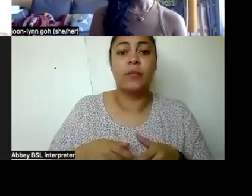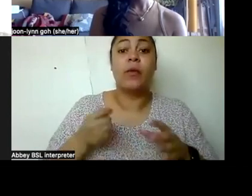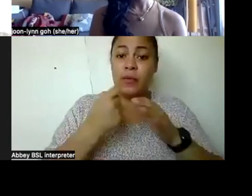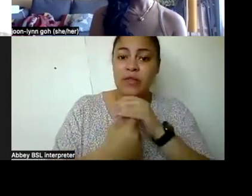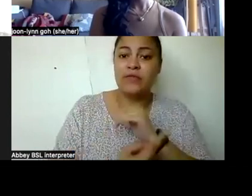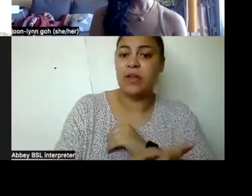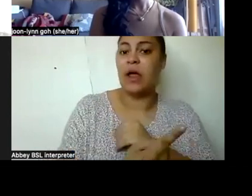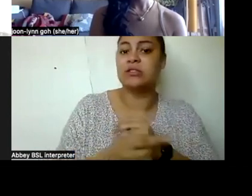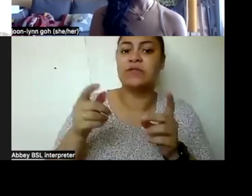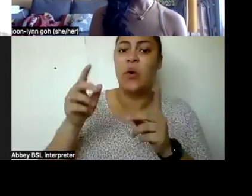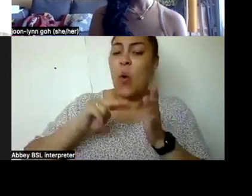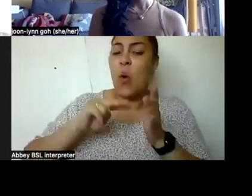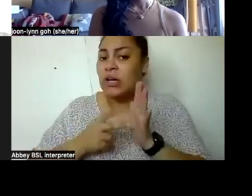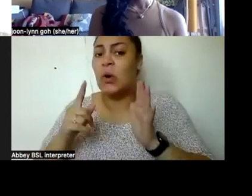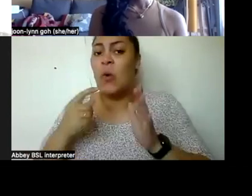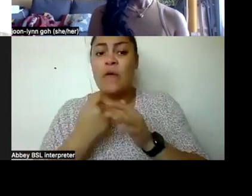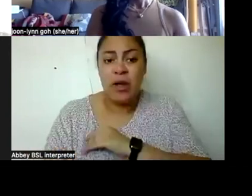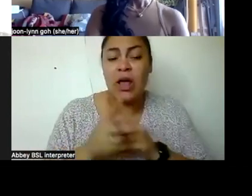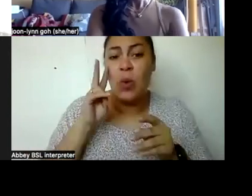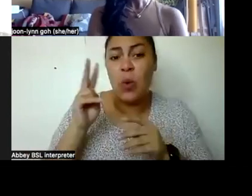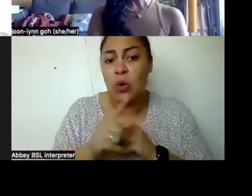whether it's freelancers sort of looking to